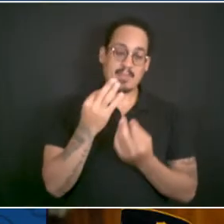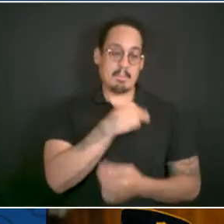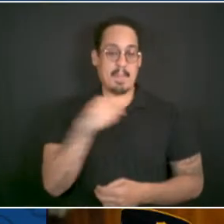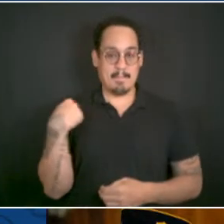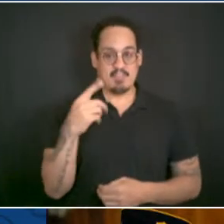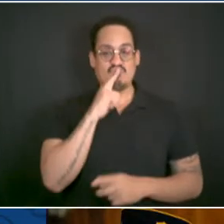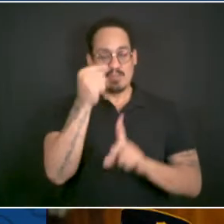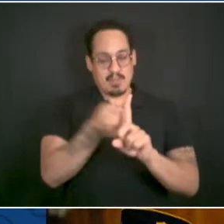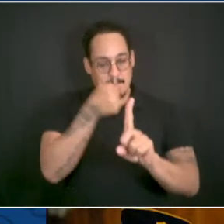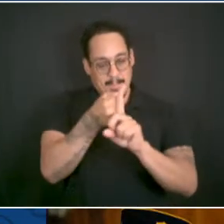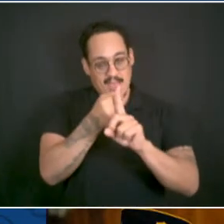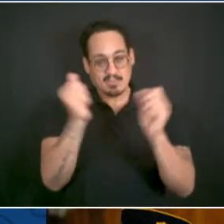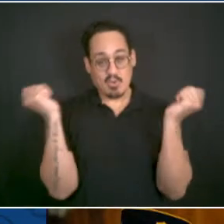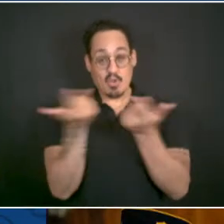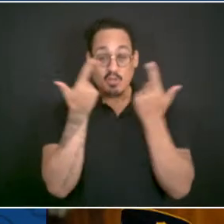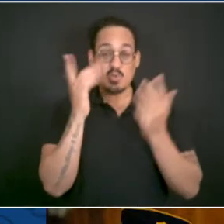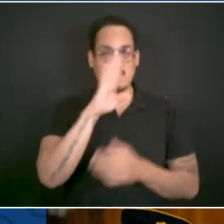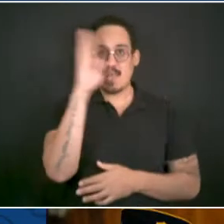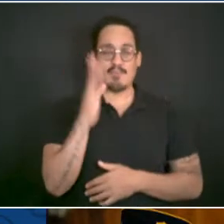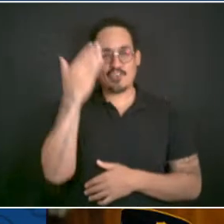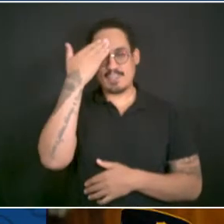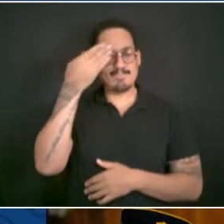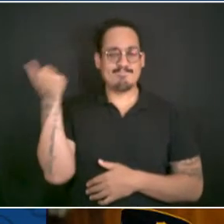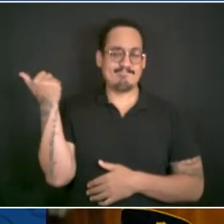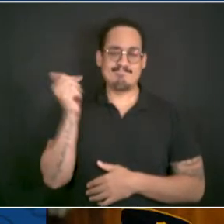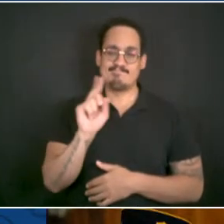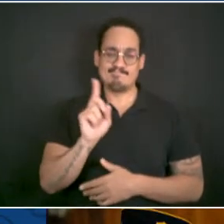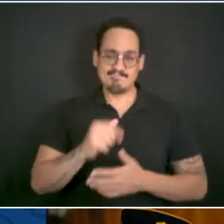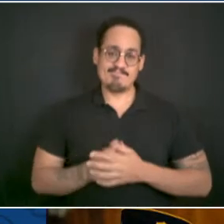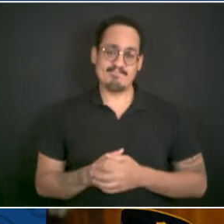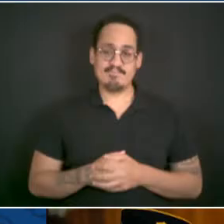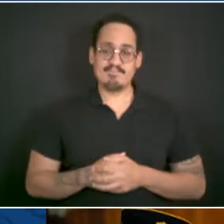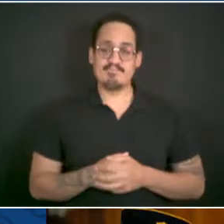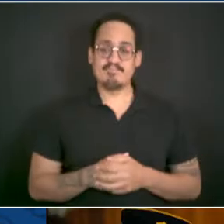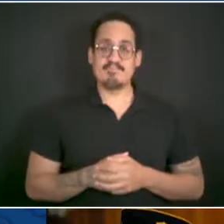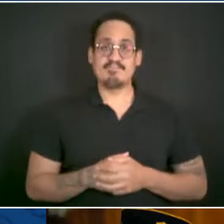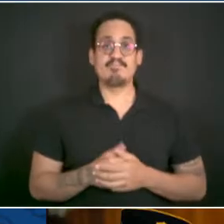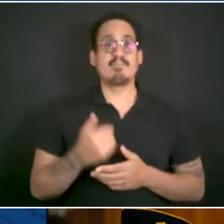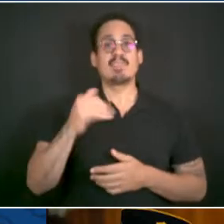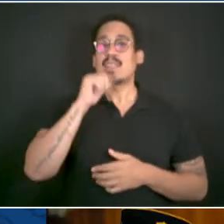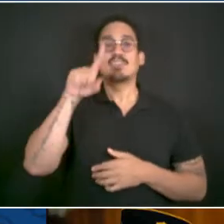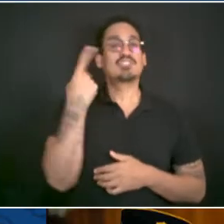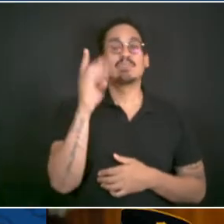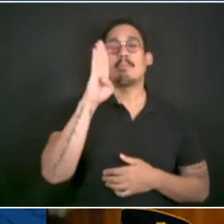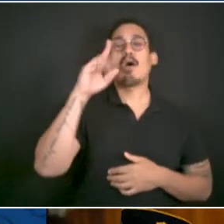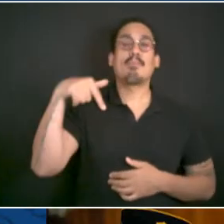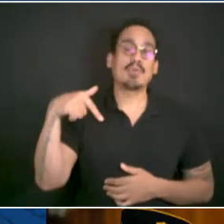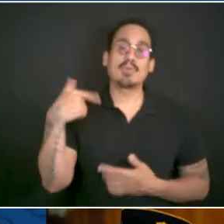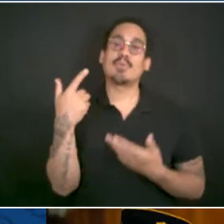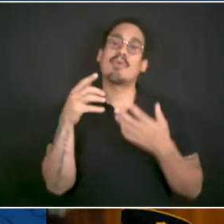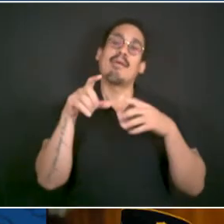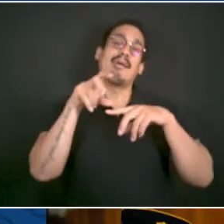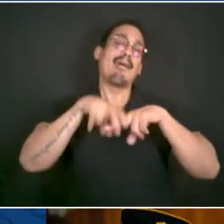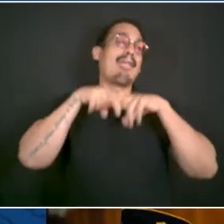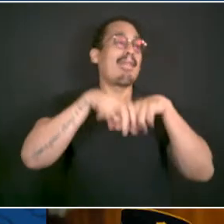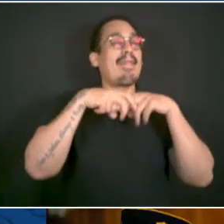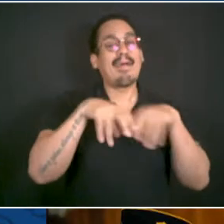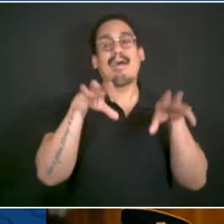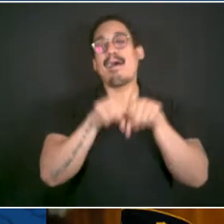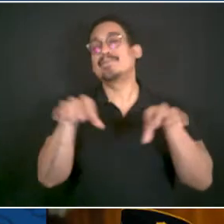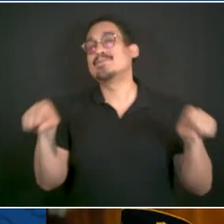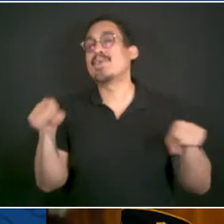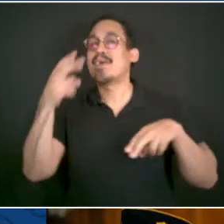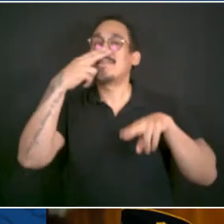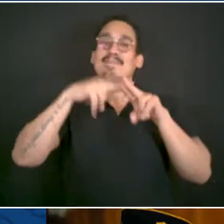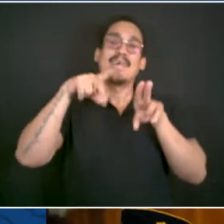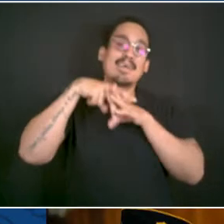should never forget that. It's not about barbecues and hot dogs and rides. It's about remembering those men and women who